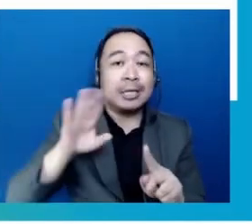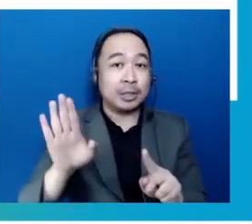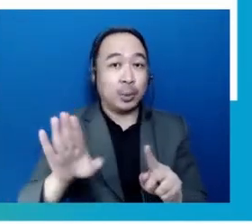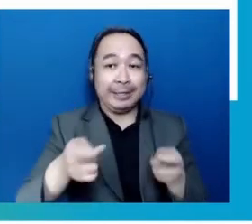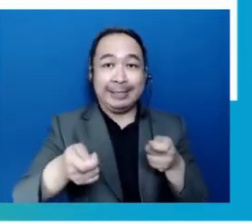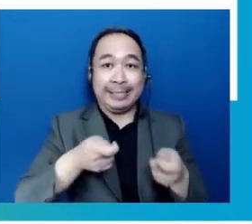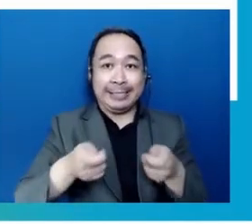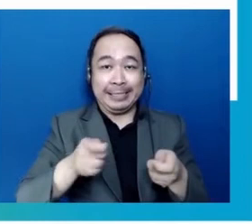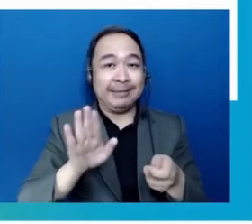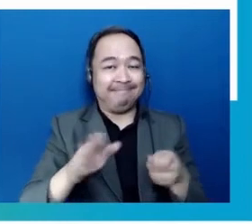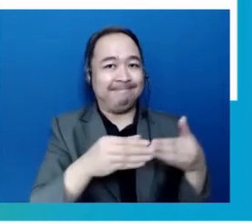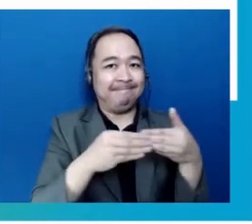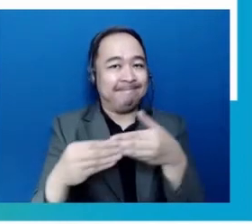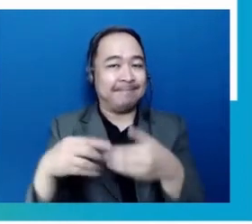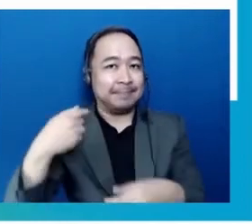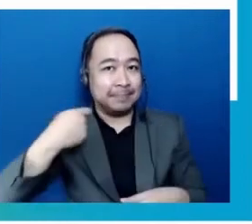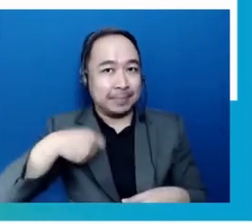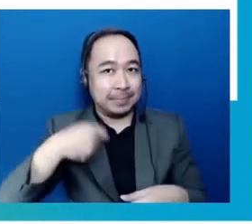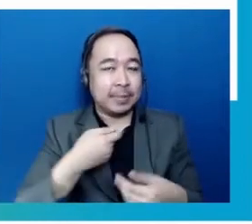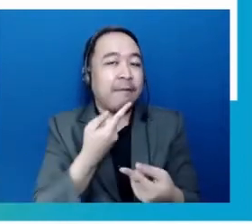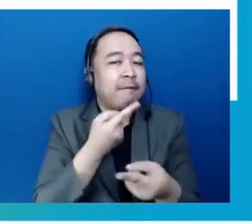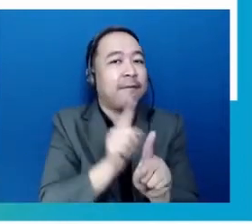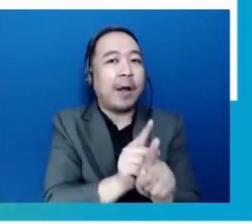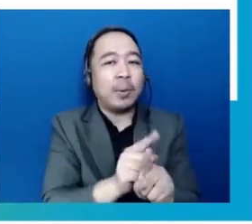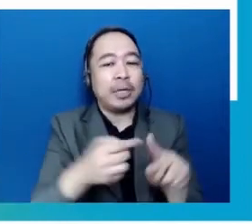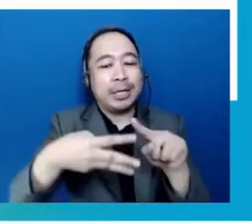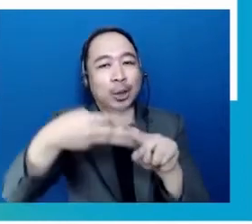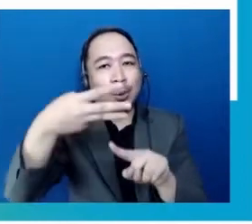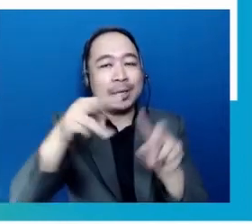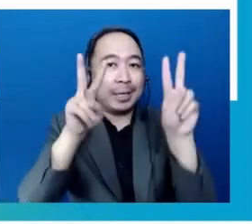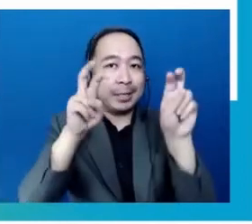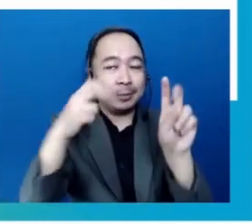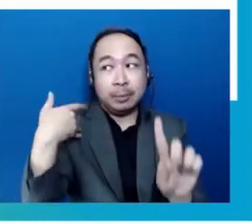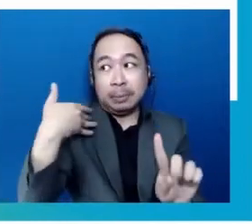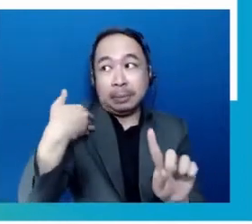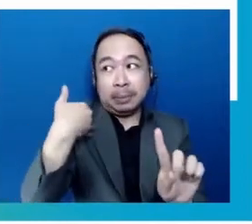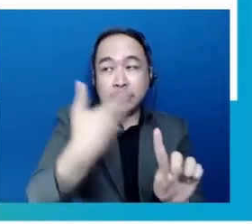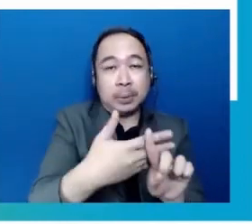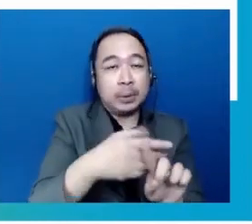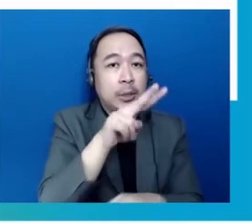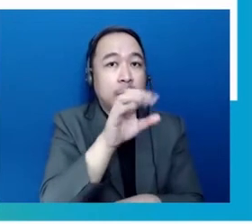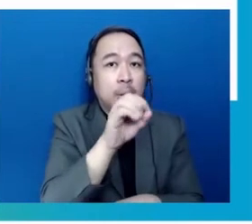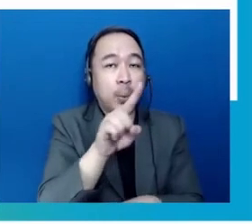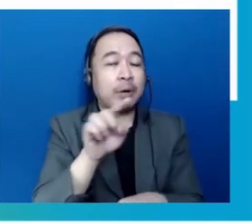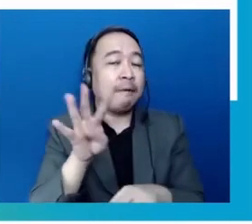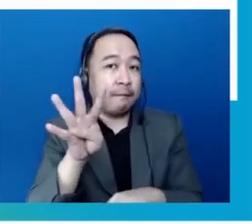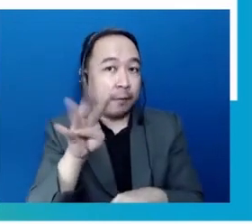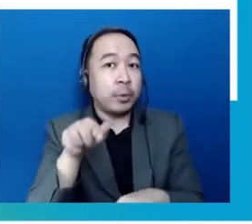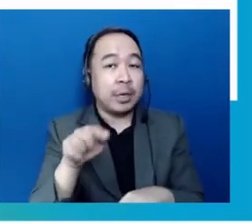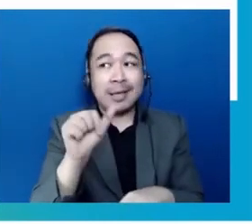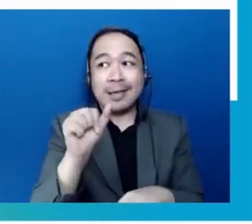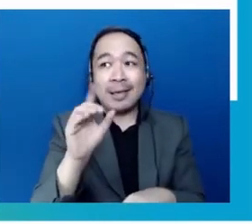we want to flag following three issues. Since 2014, ADB has no longer invested in any new